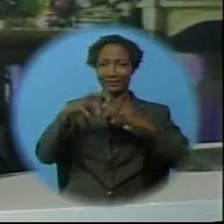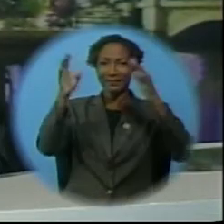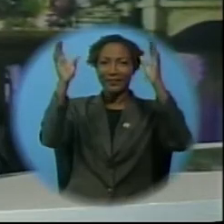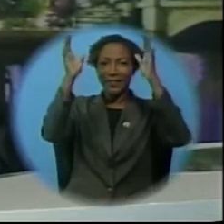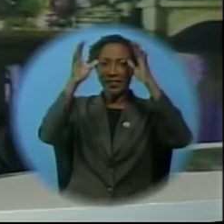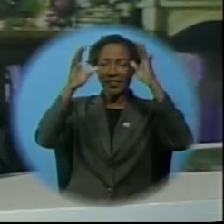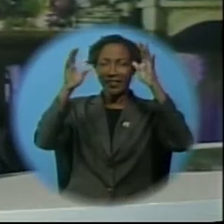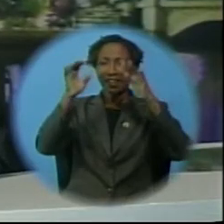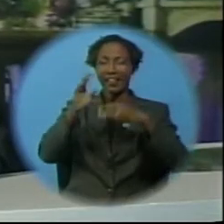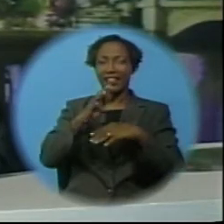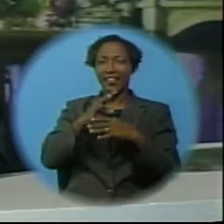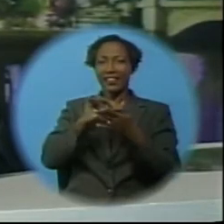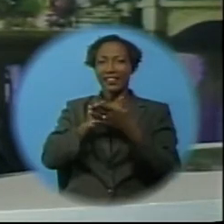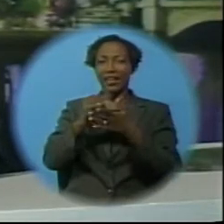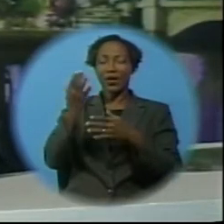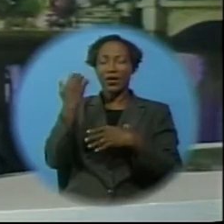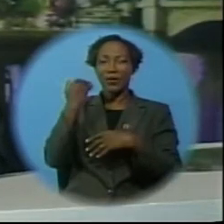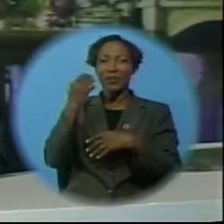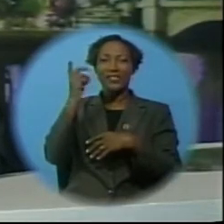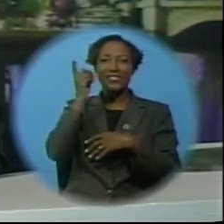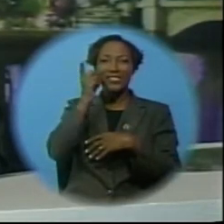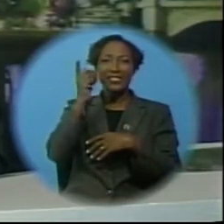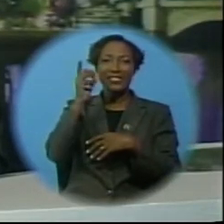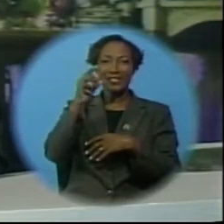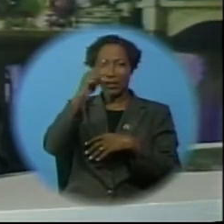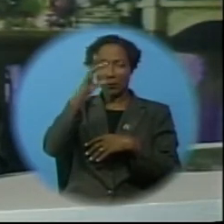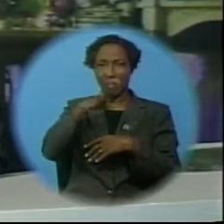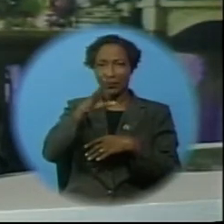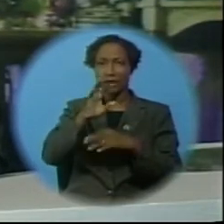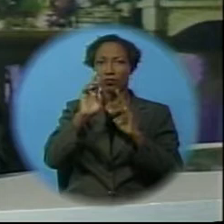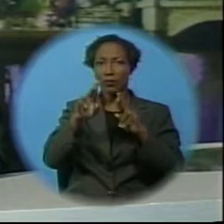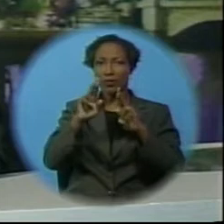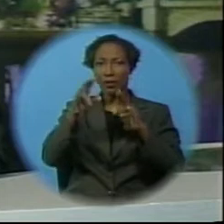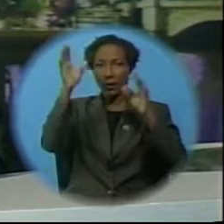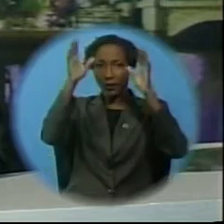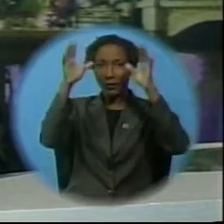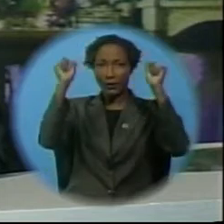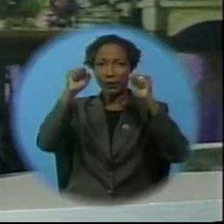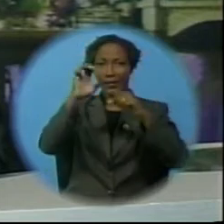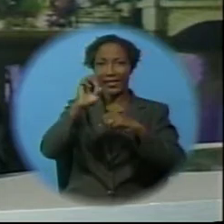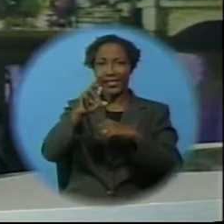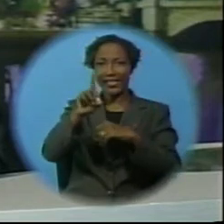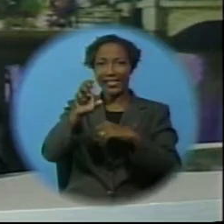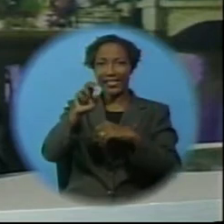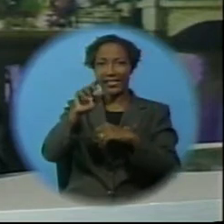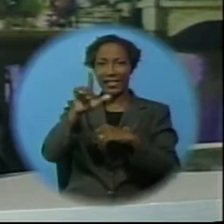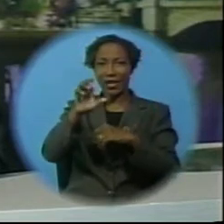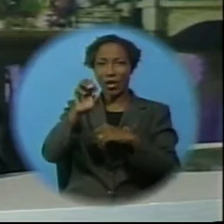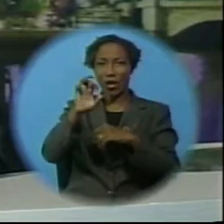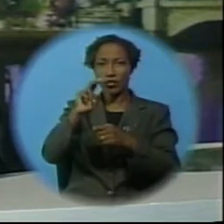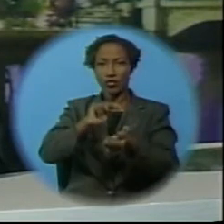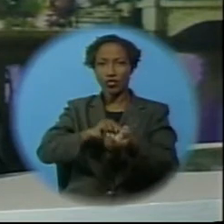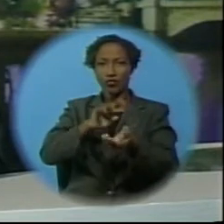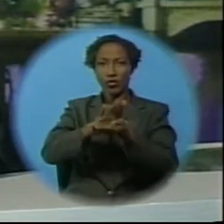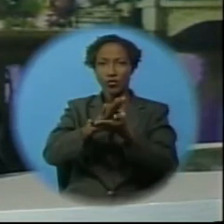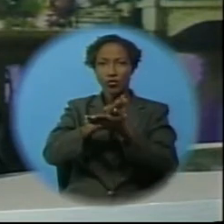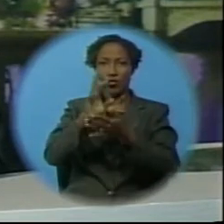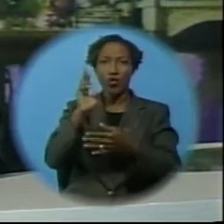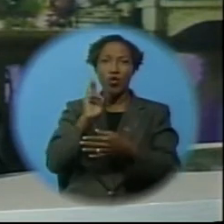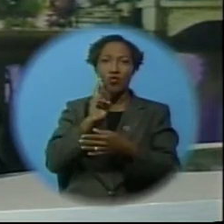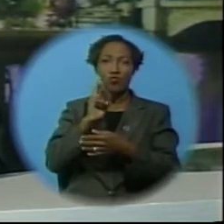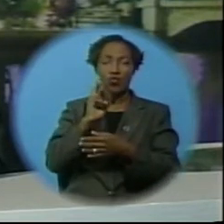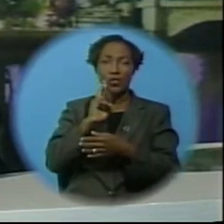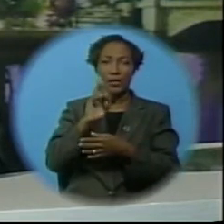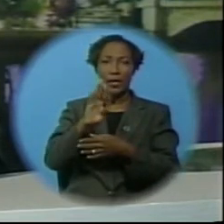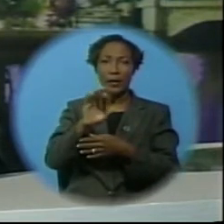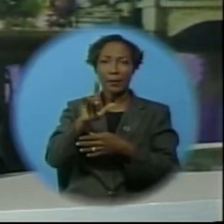That was our Denise Blackman reporting. Principal of the Lodge Nursery School, Rose Claire Blades, says protecting children must be